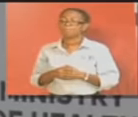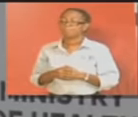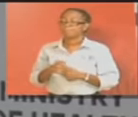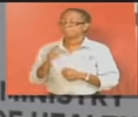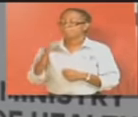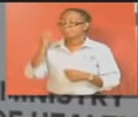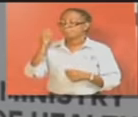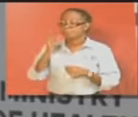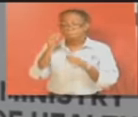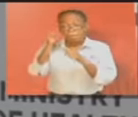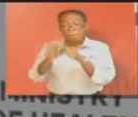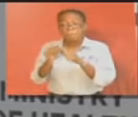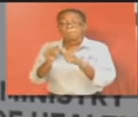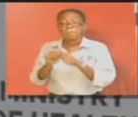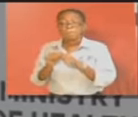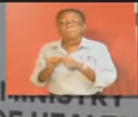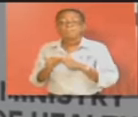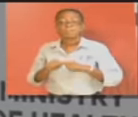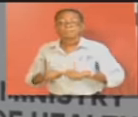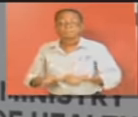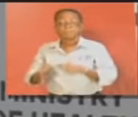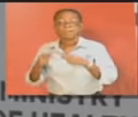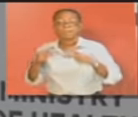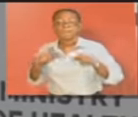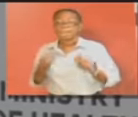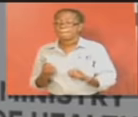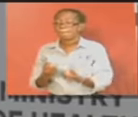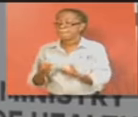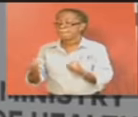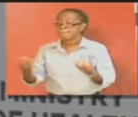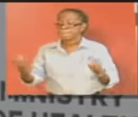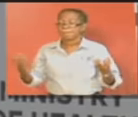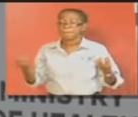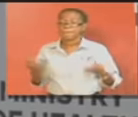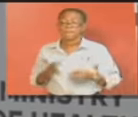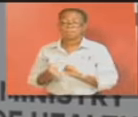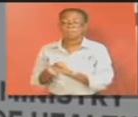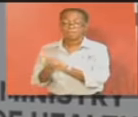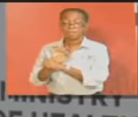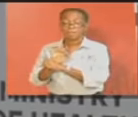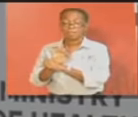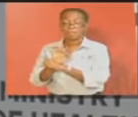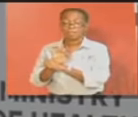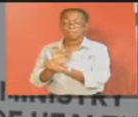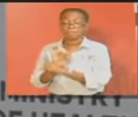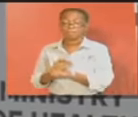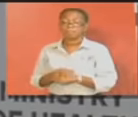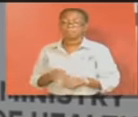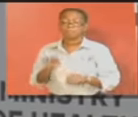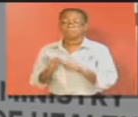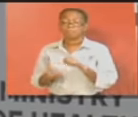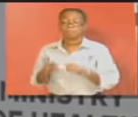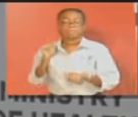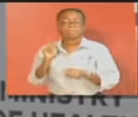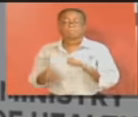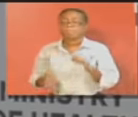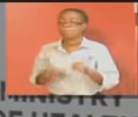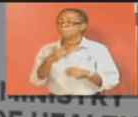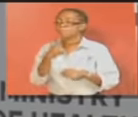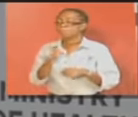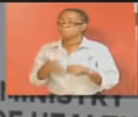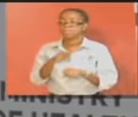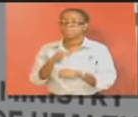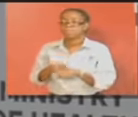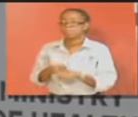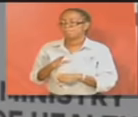the mindset of we're dealing with a pandemic. We can't go about business as usual and ignore